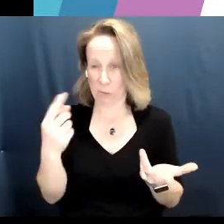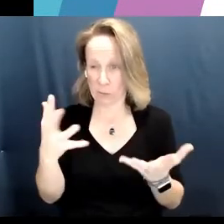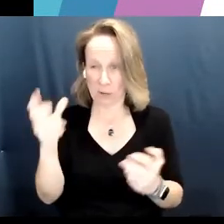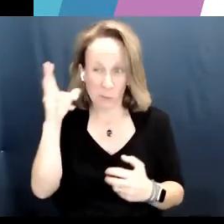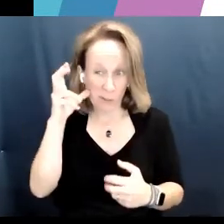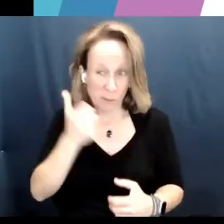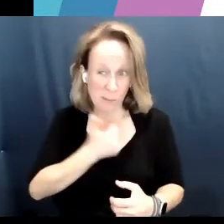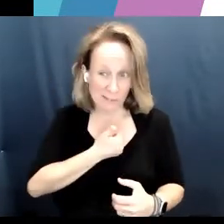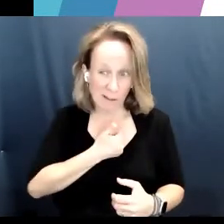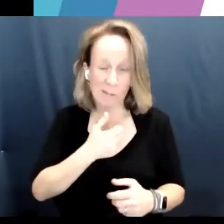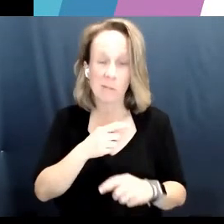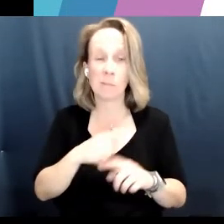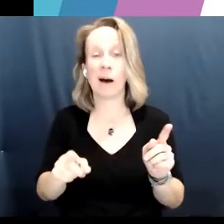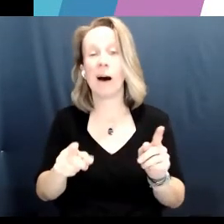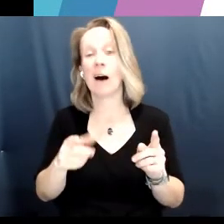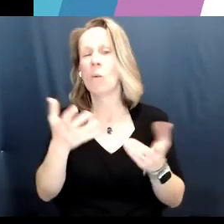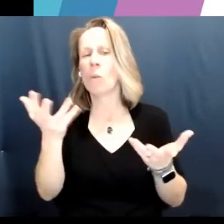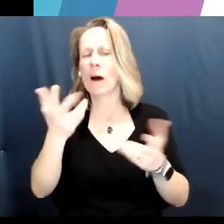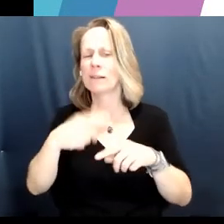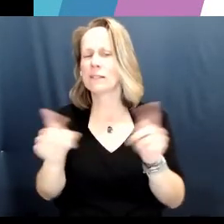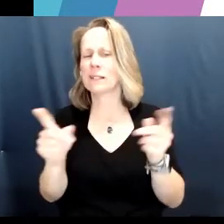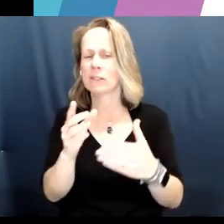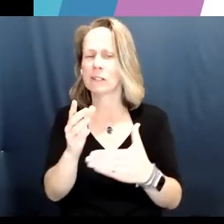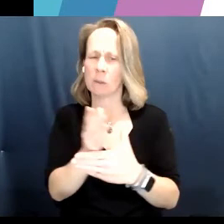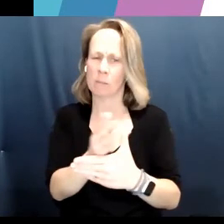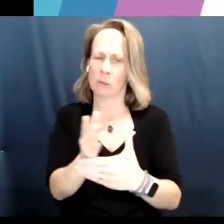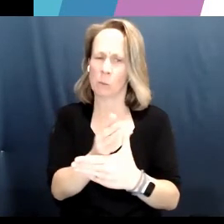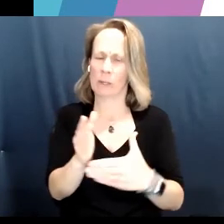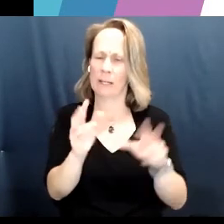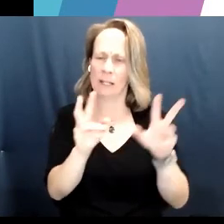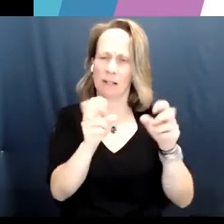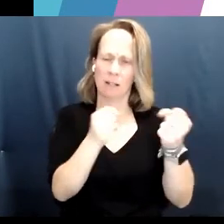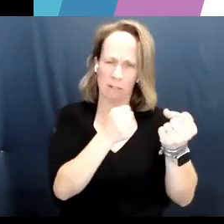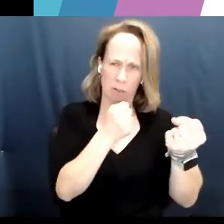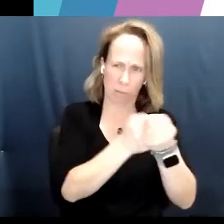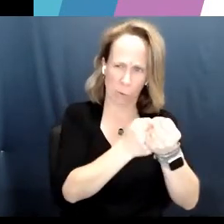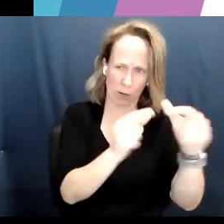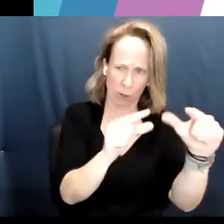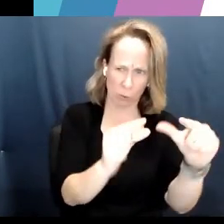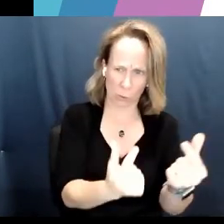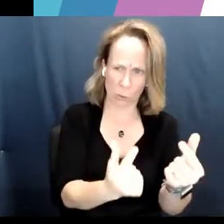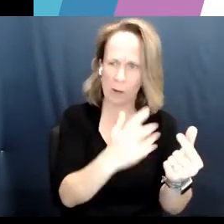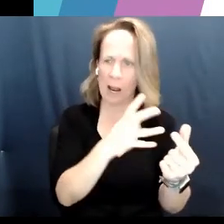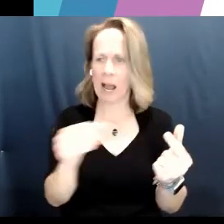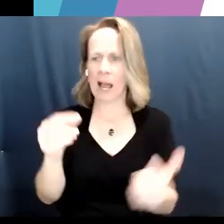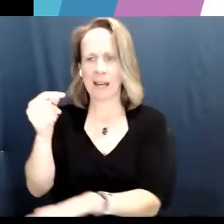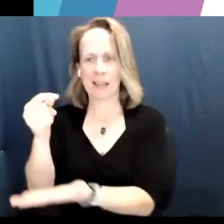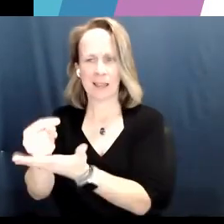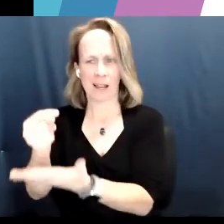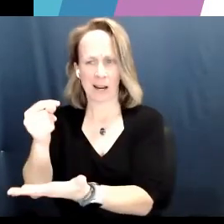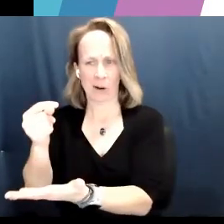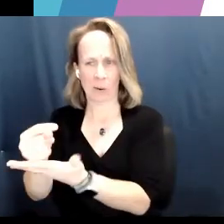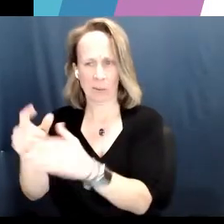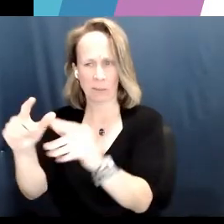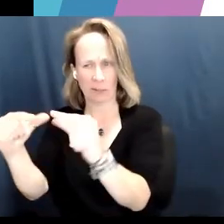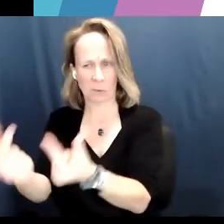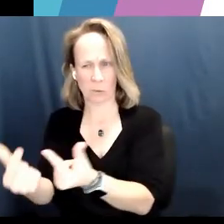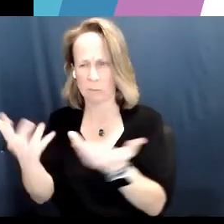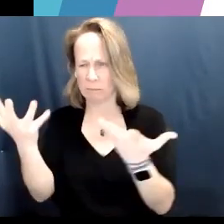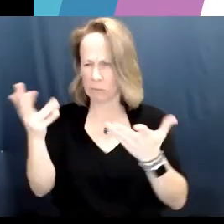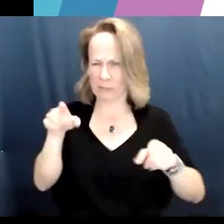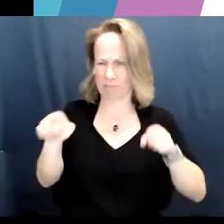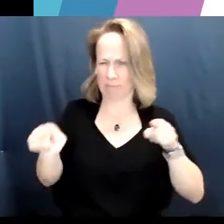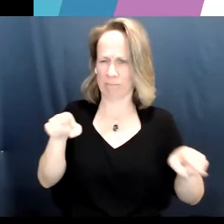differences between support groups and therapeutic groups? And please answer in the chat box. What are the